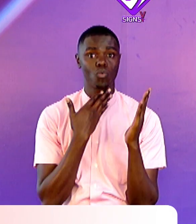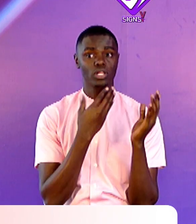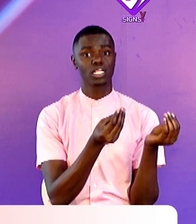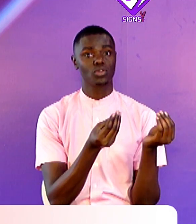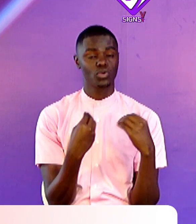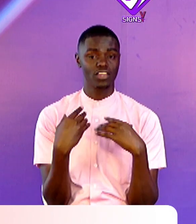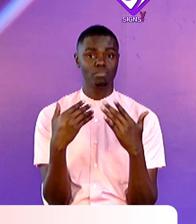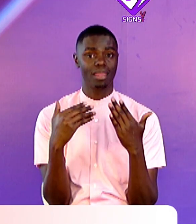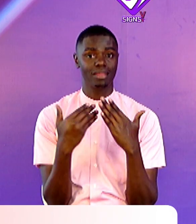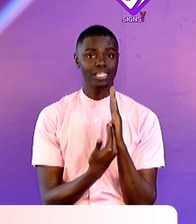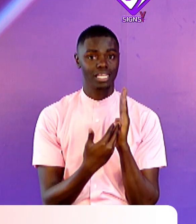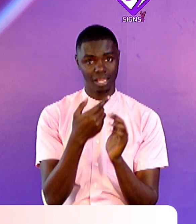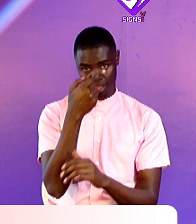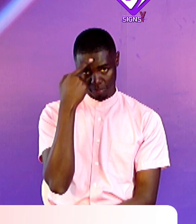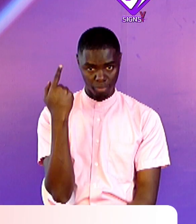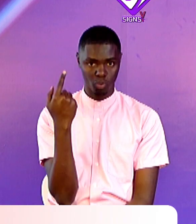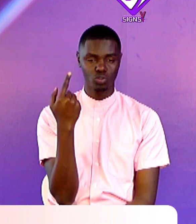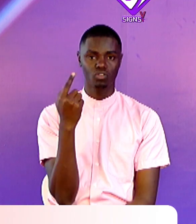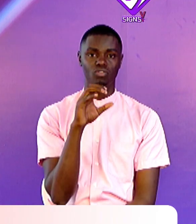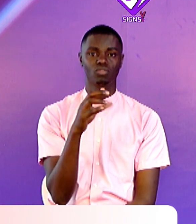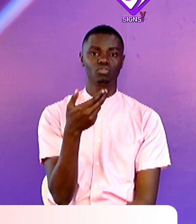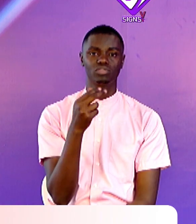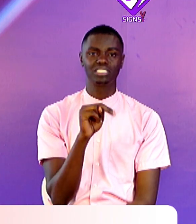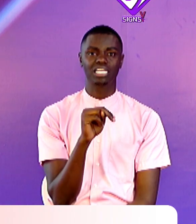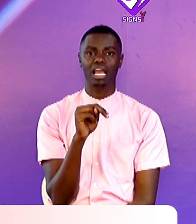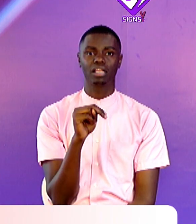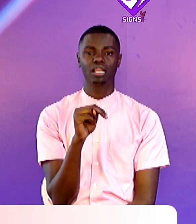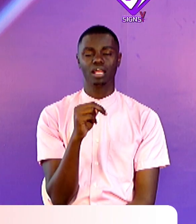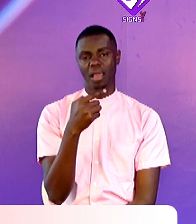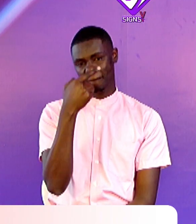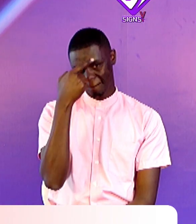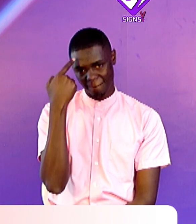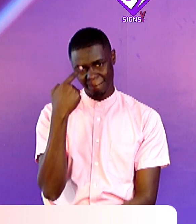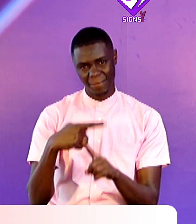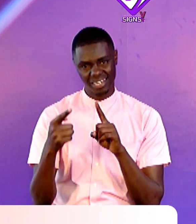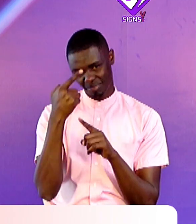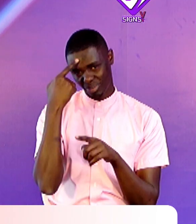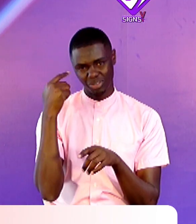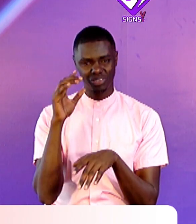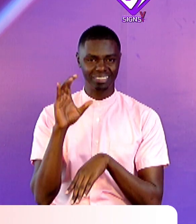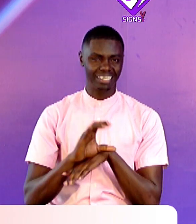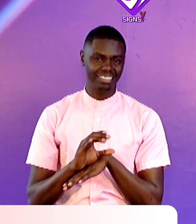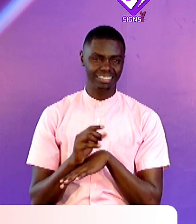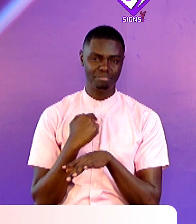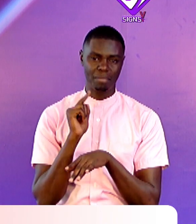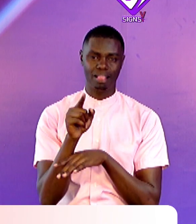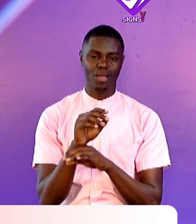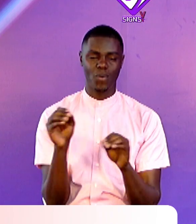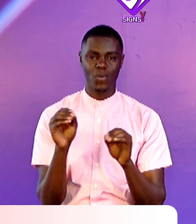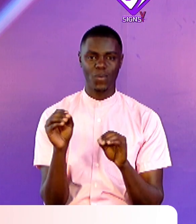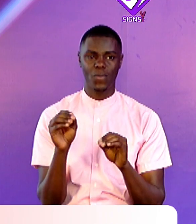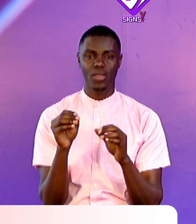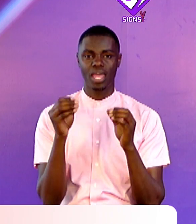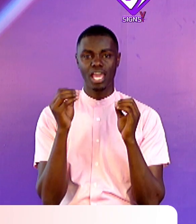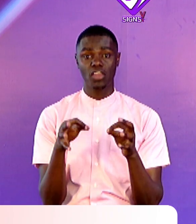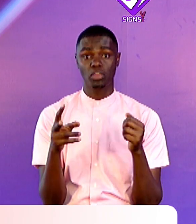her ticket because of church on Sunday. But because of church, I just couldn't make it on time. By the time I was done, if it